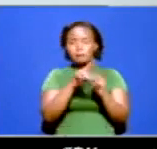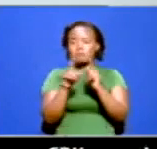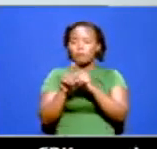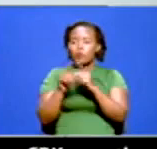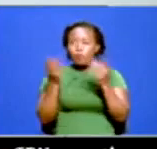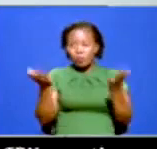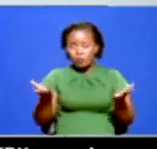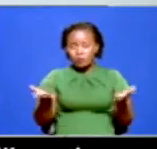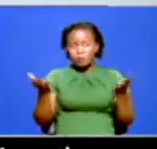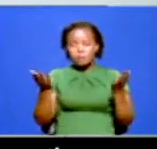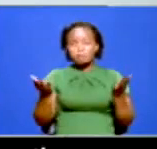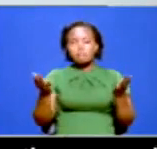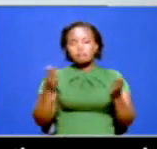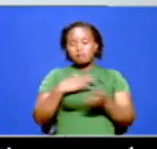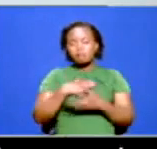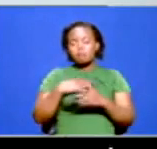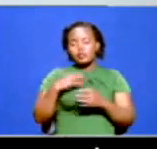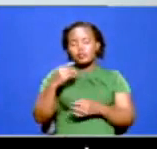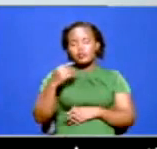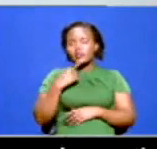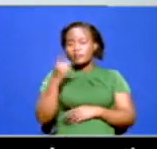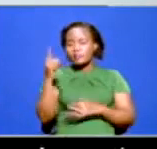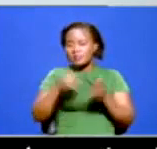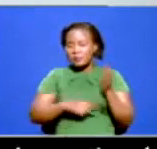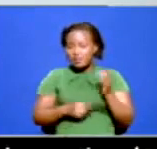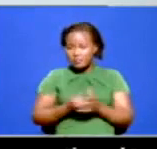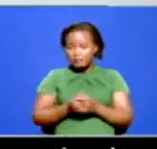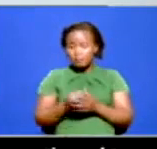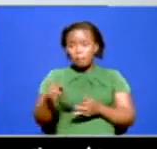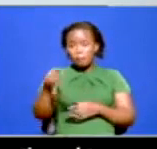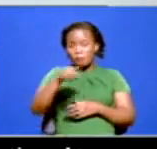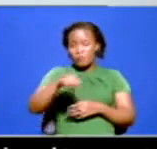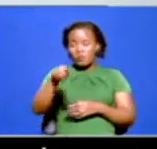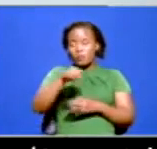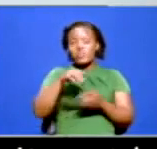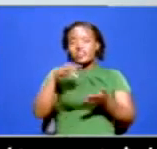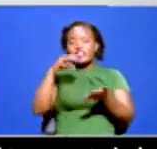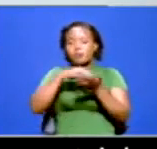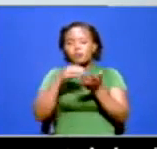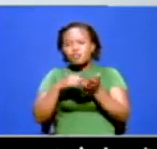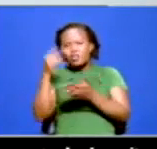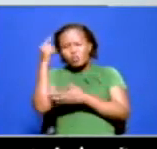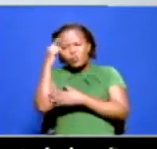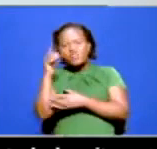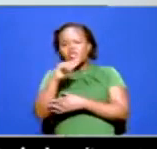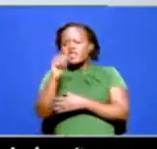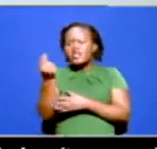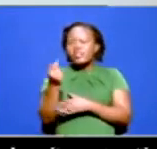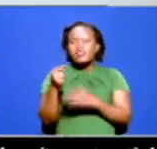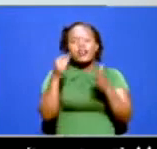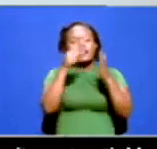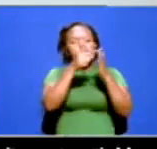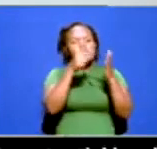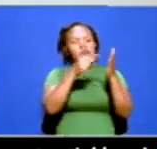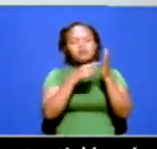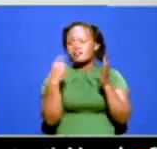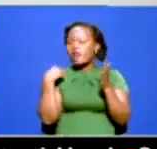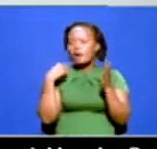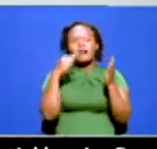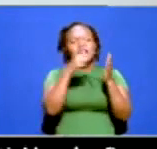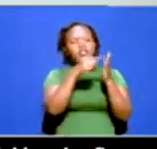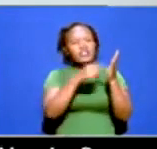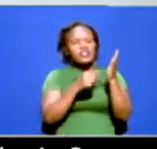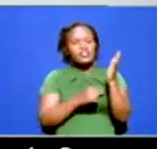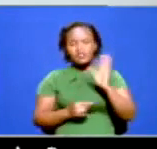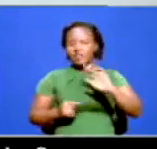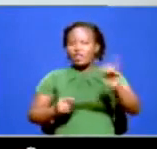I would say that we are not in a position that you can say Kenya is number six or number five or number... We are in a position